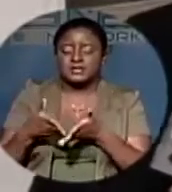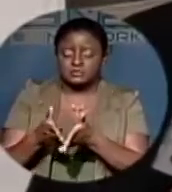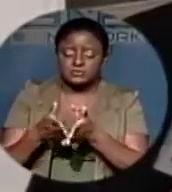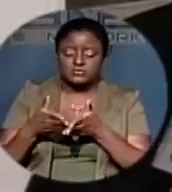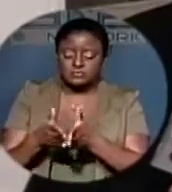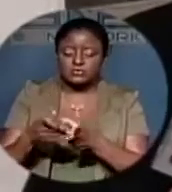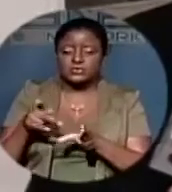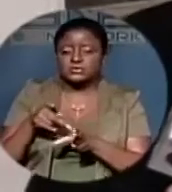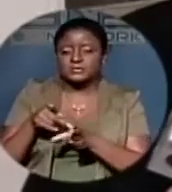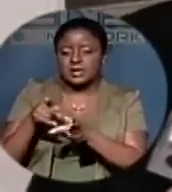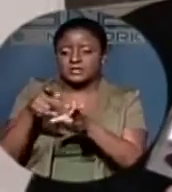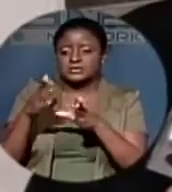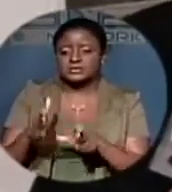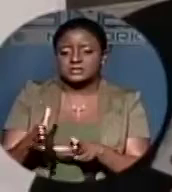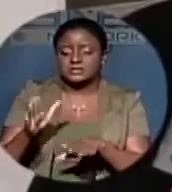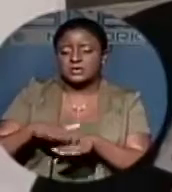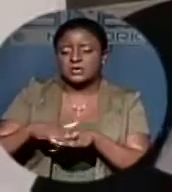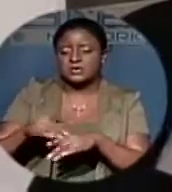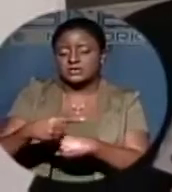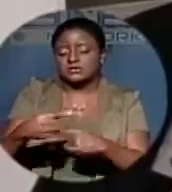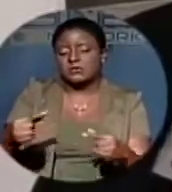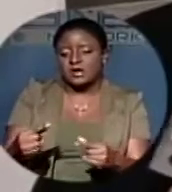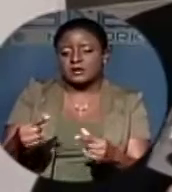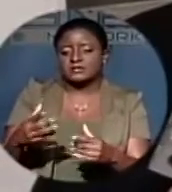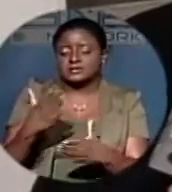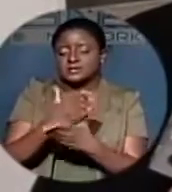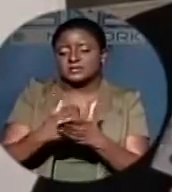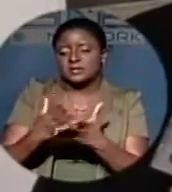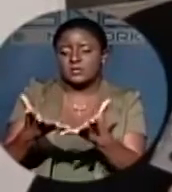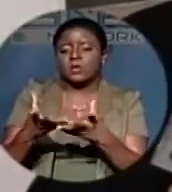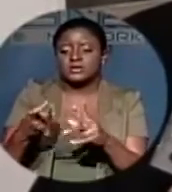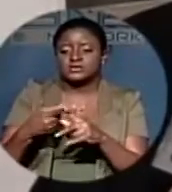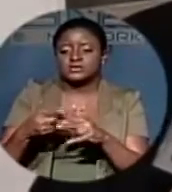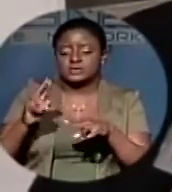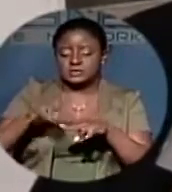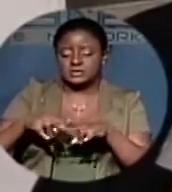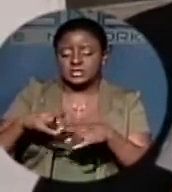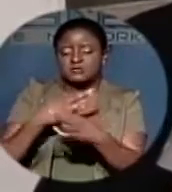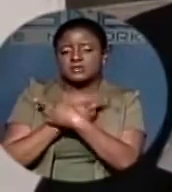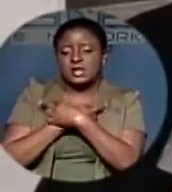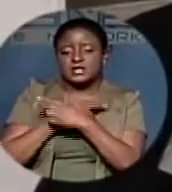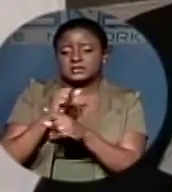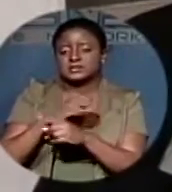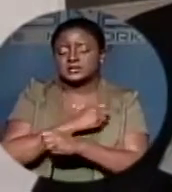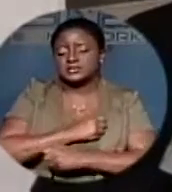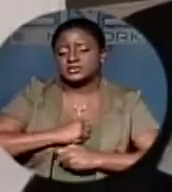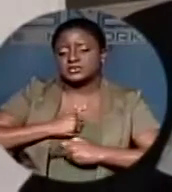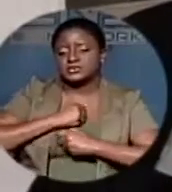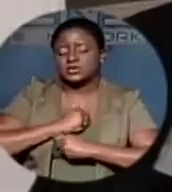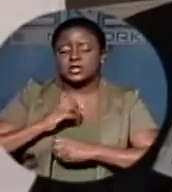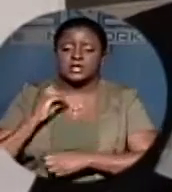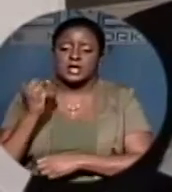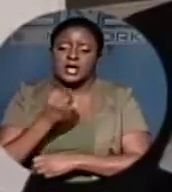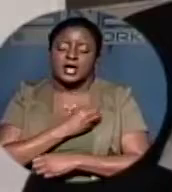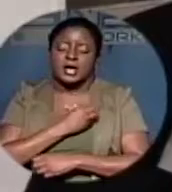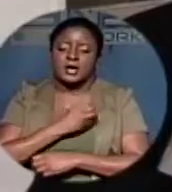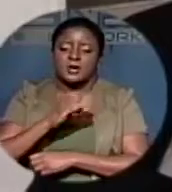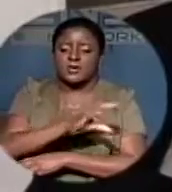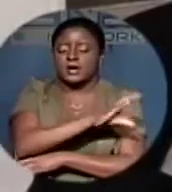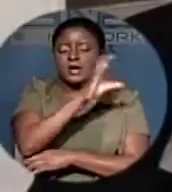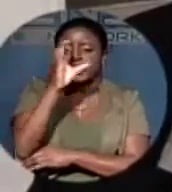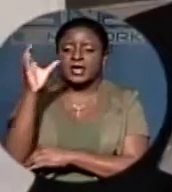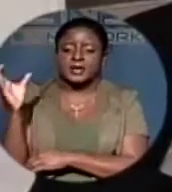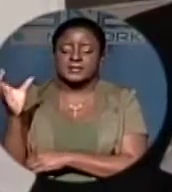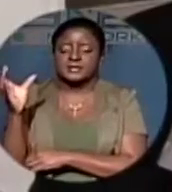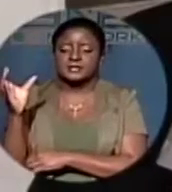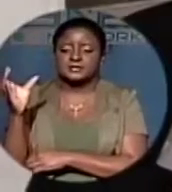time. Some of them want to just sit and relax and enjoy climate. We plan to do cultural activities in the park and